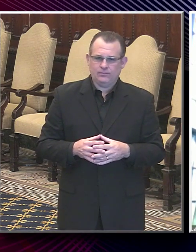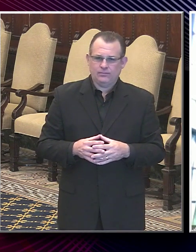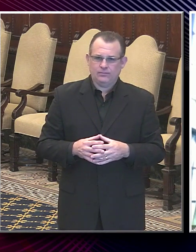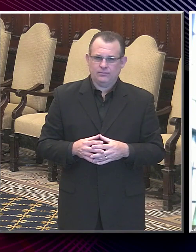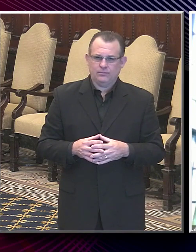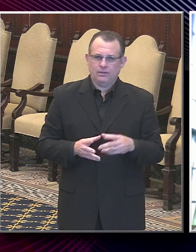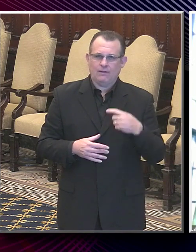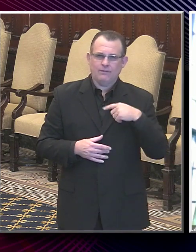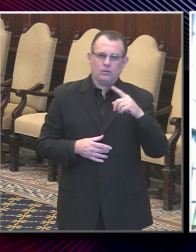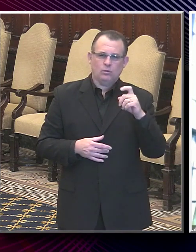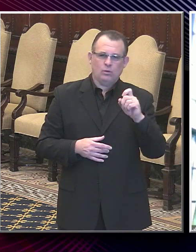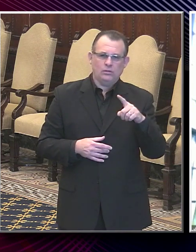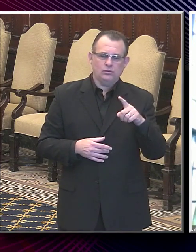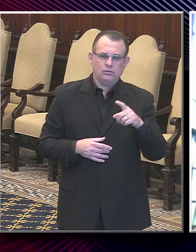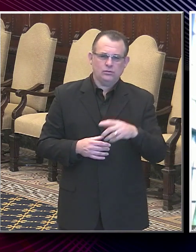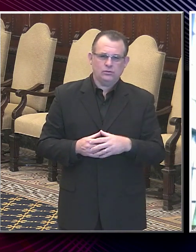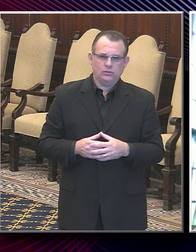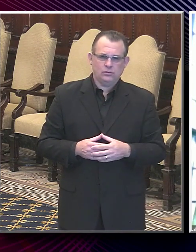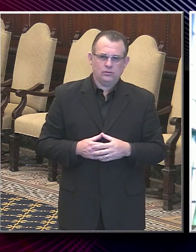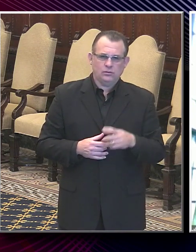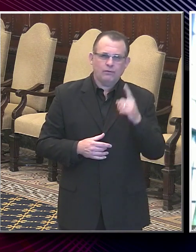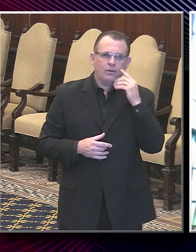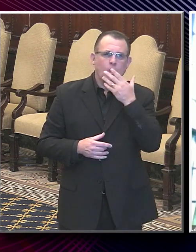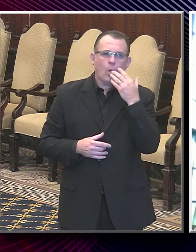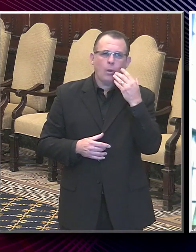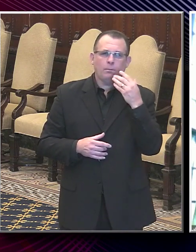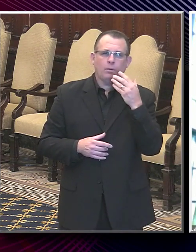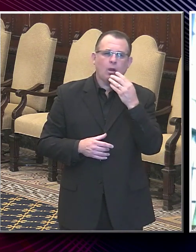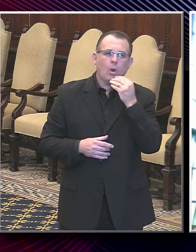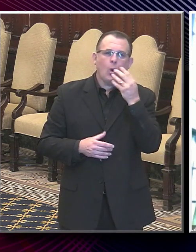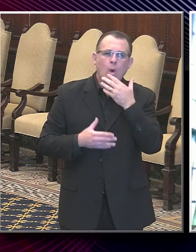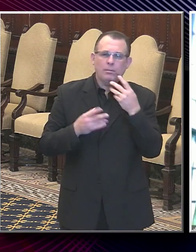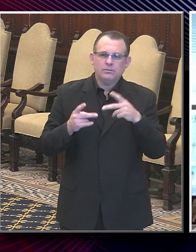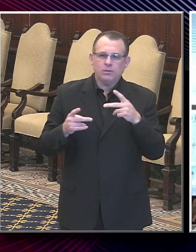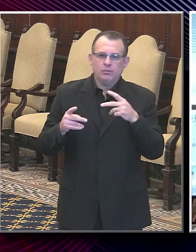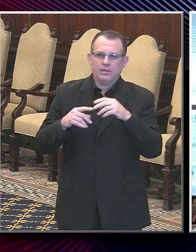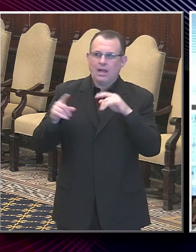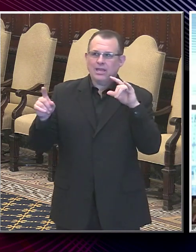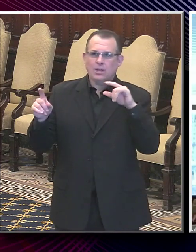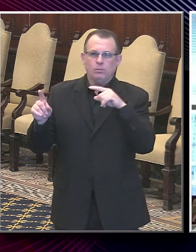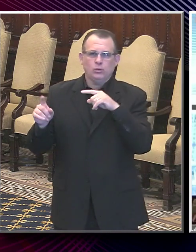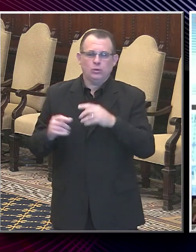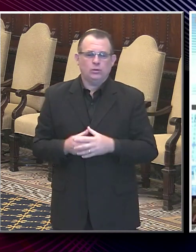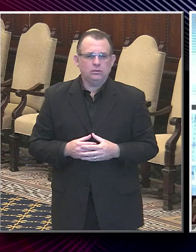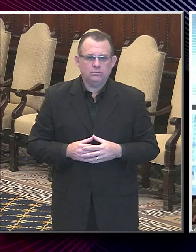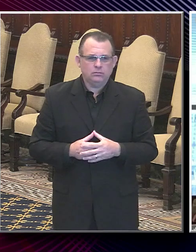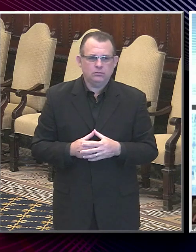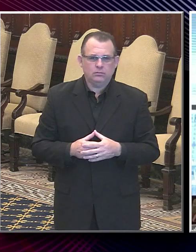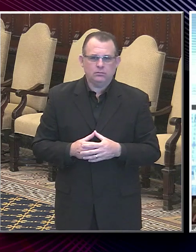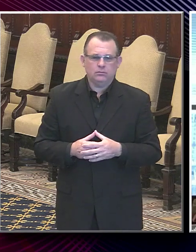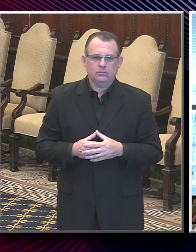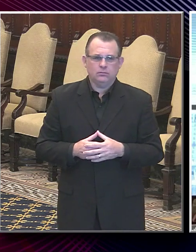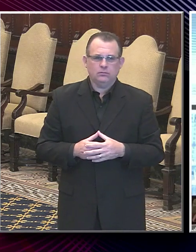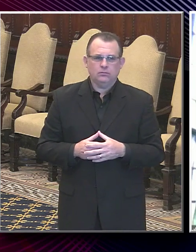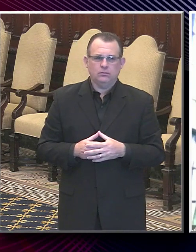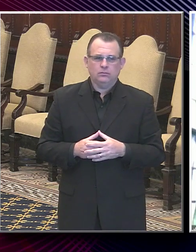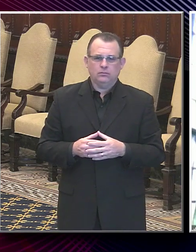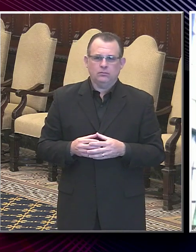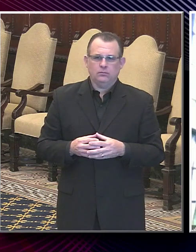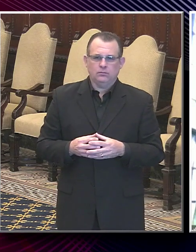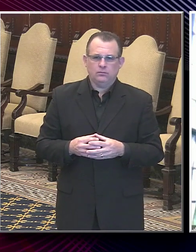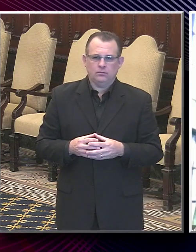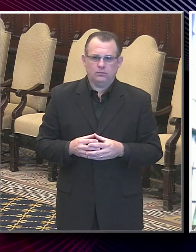question about the homeless at the airport. I really, since you answered it